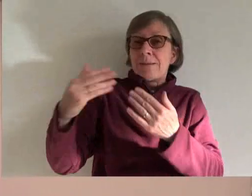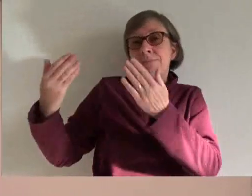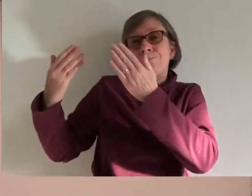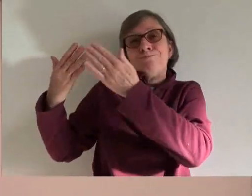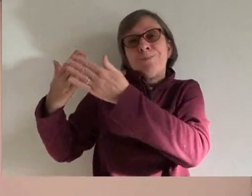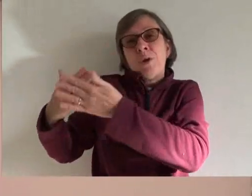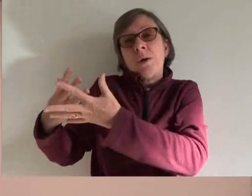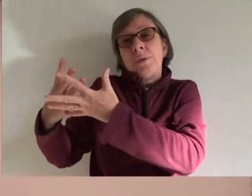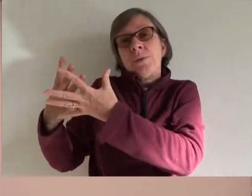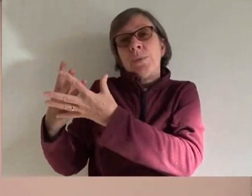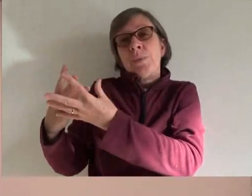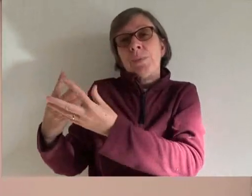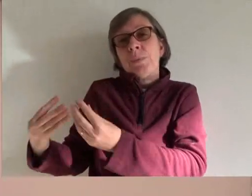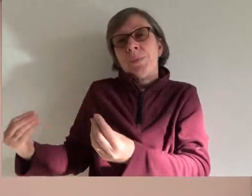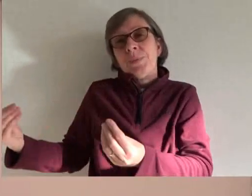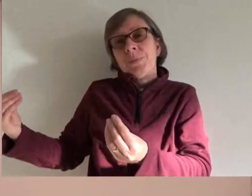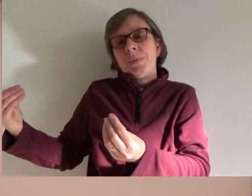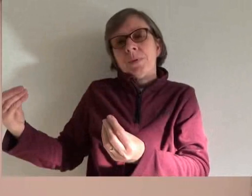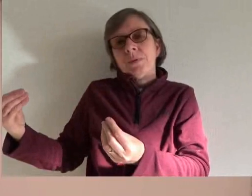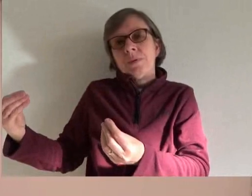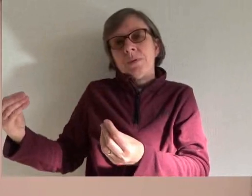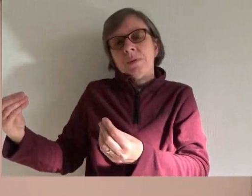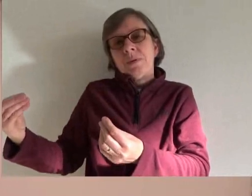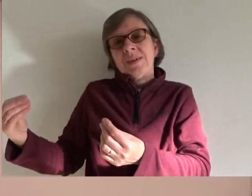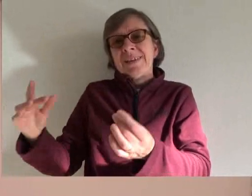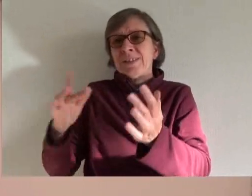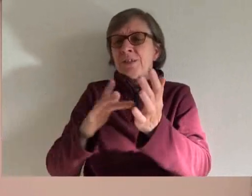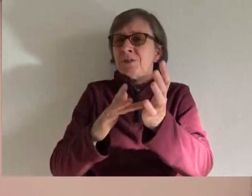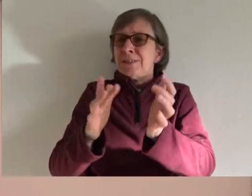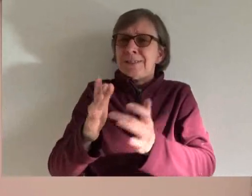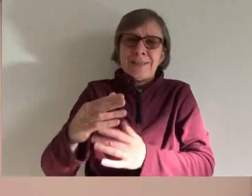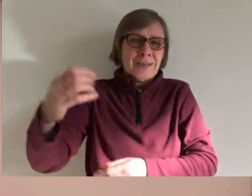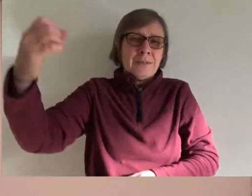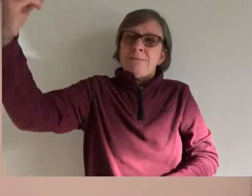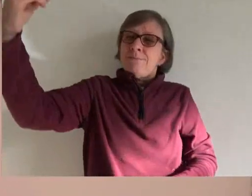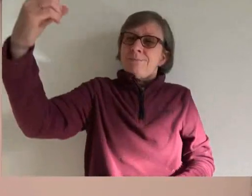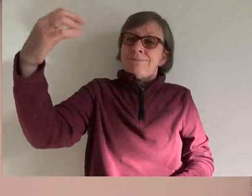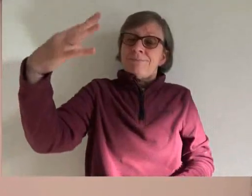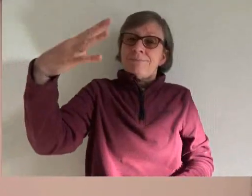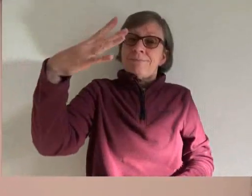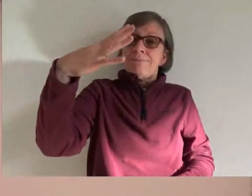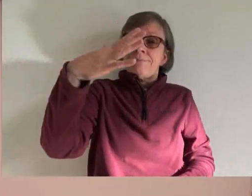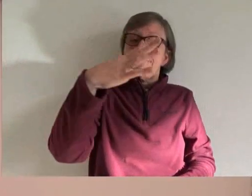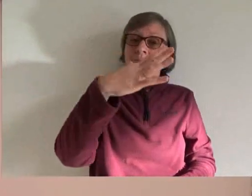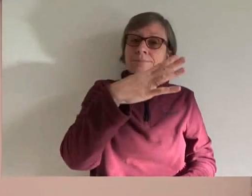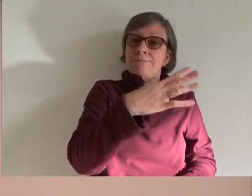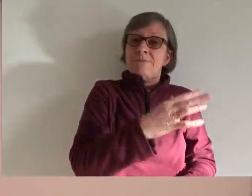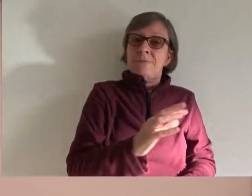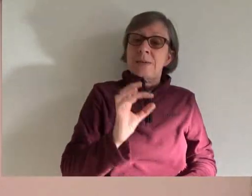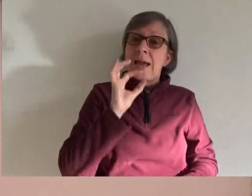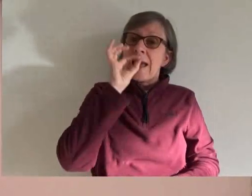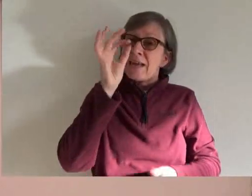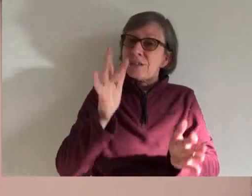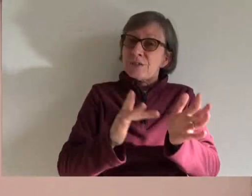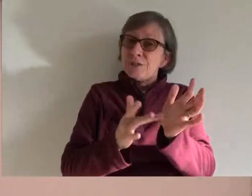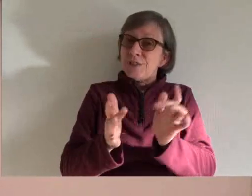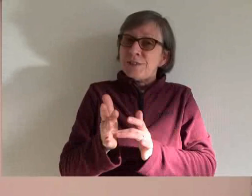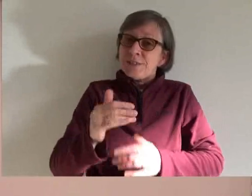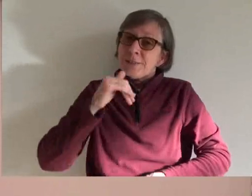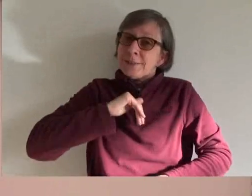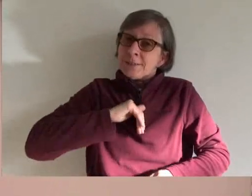passing away. And the true light, Jesus, is already shining. Is Jesus shining in your life?